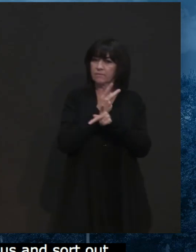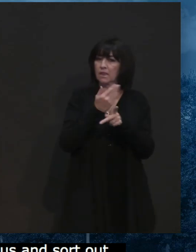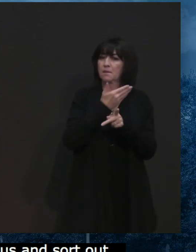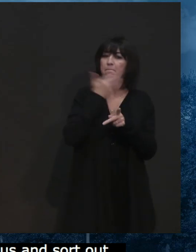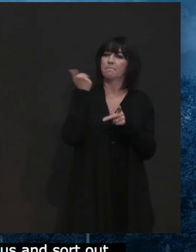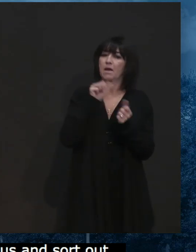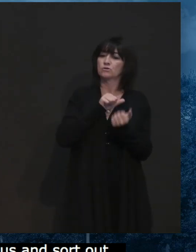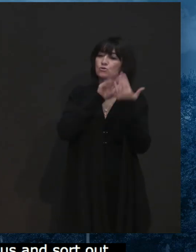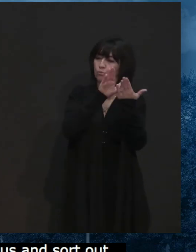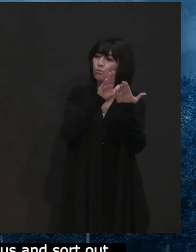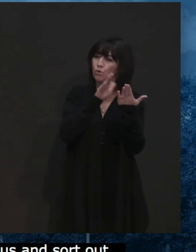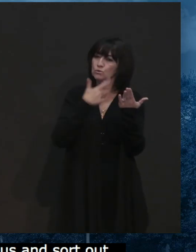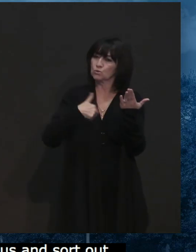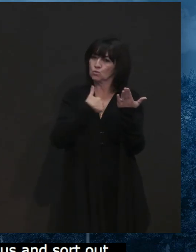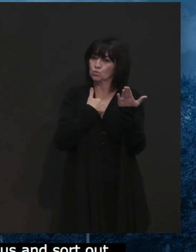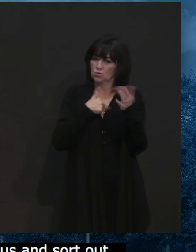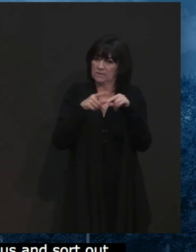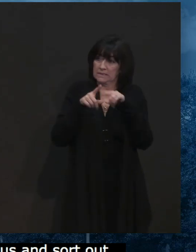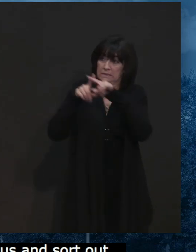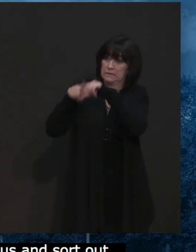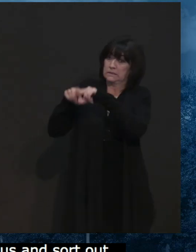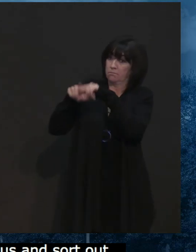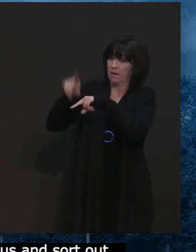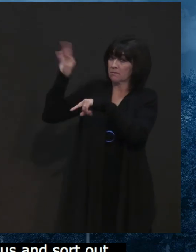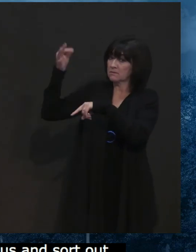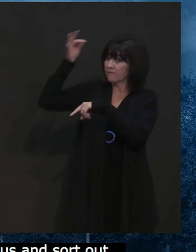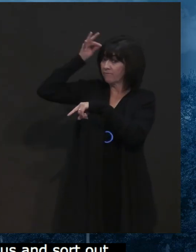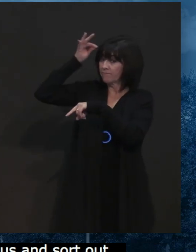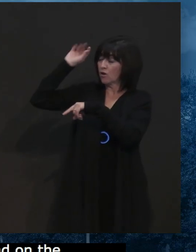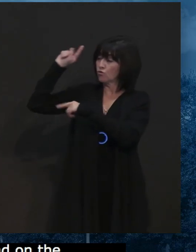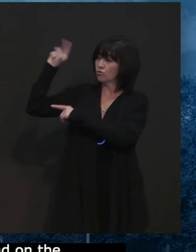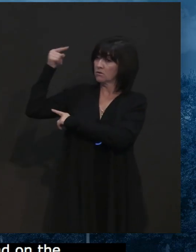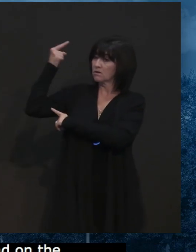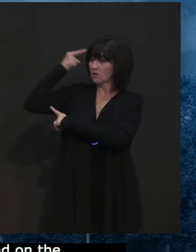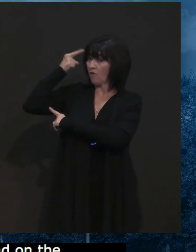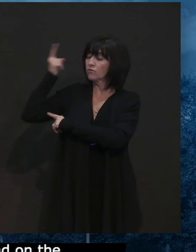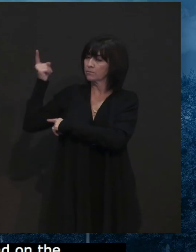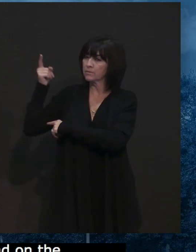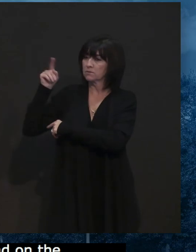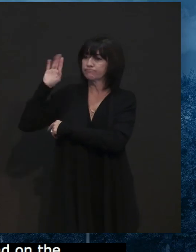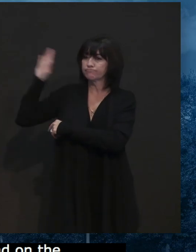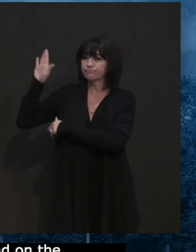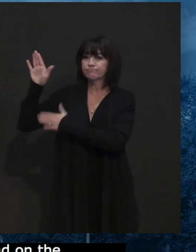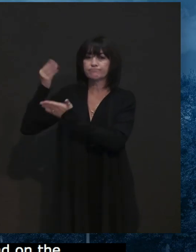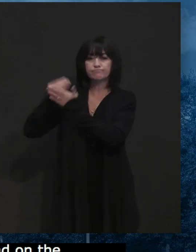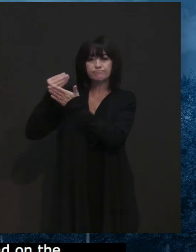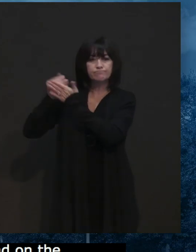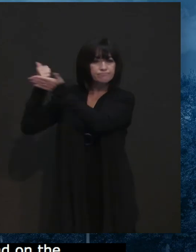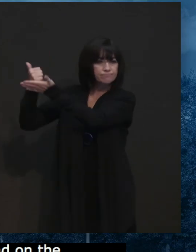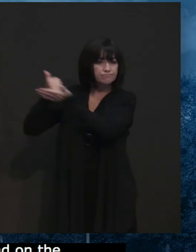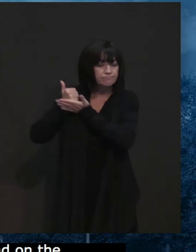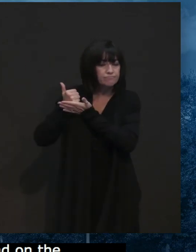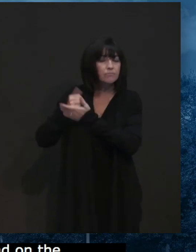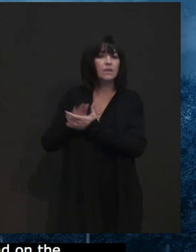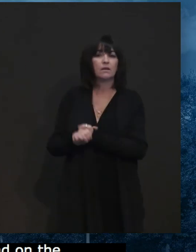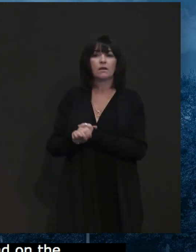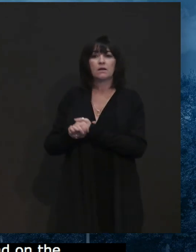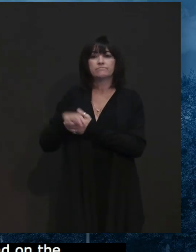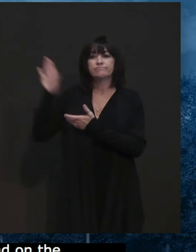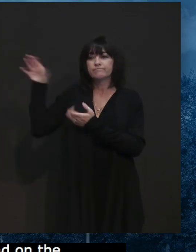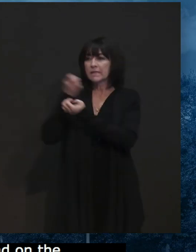We depend on the federal government in a big way for resources, for personal protective equipment, for